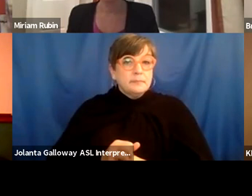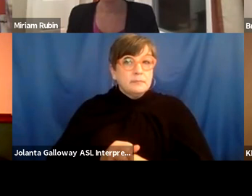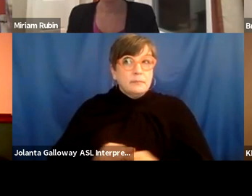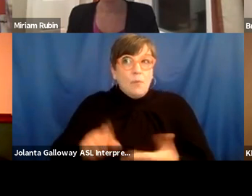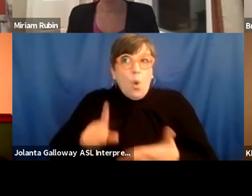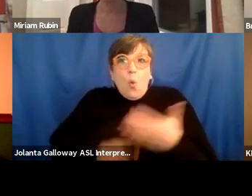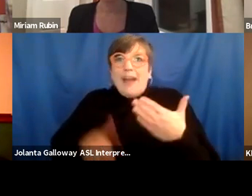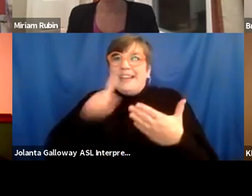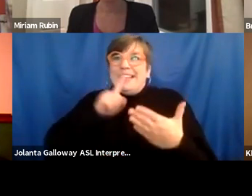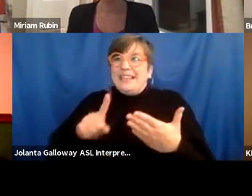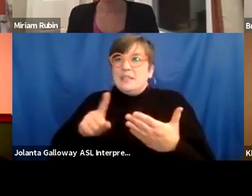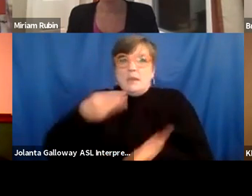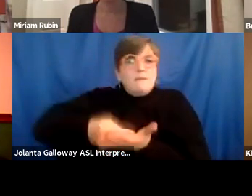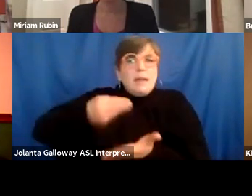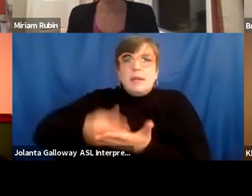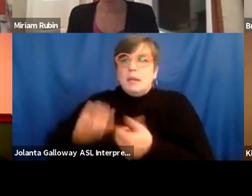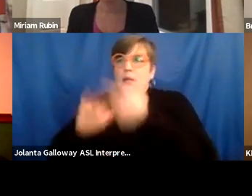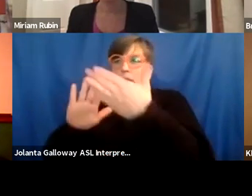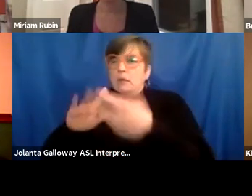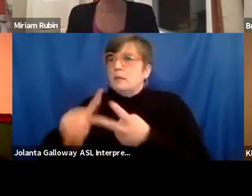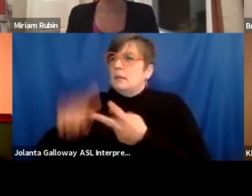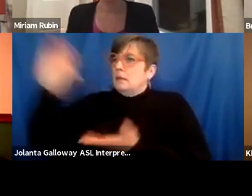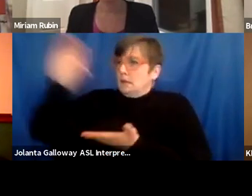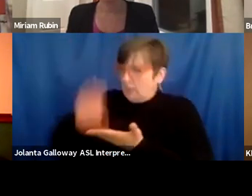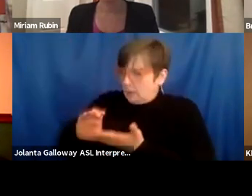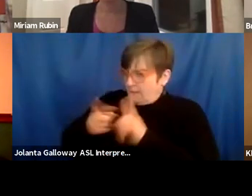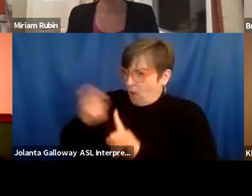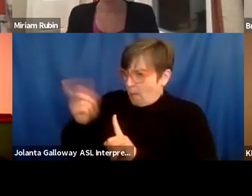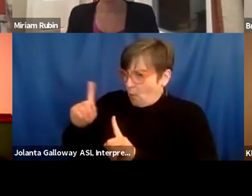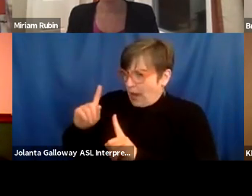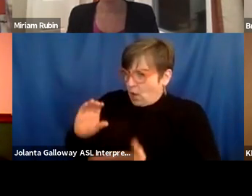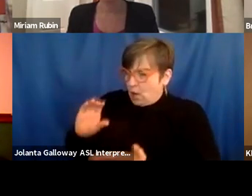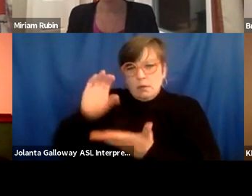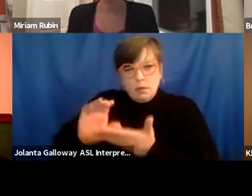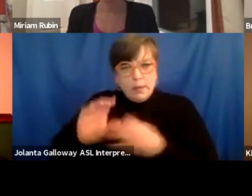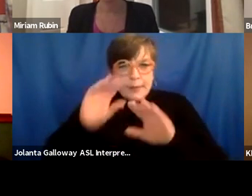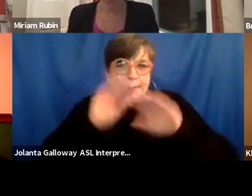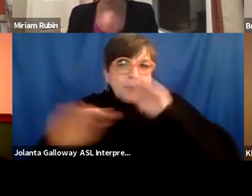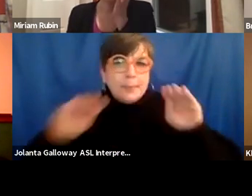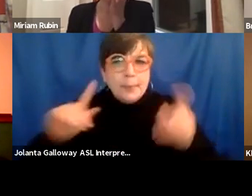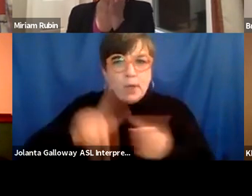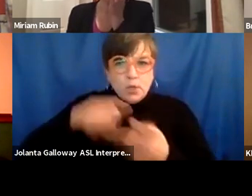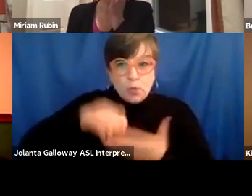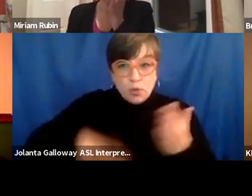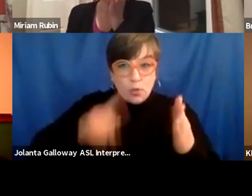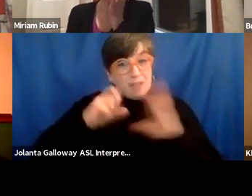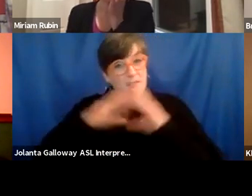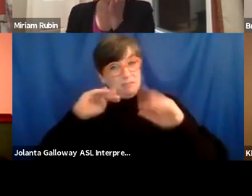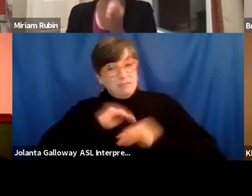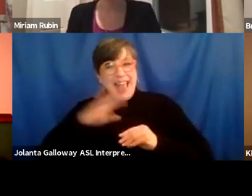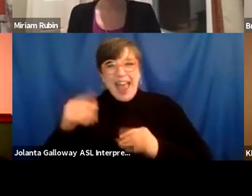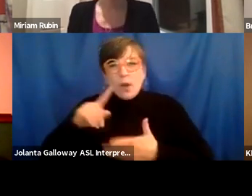funding mechanism? How do we utilize that funding mechanism to meet our goal for a vision for students? And what are the things that are getting in the way of